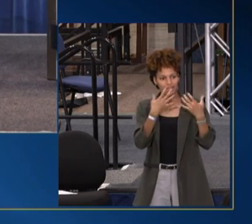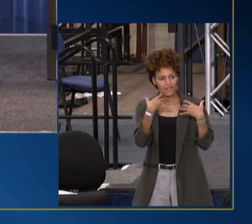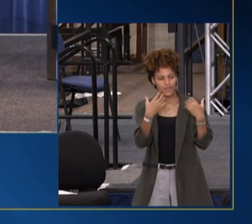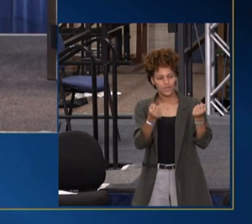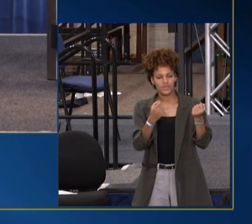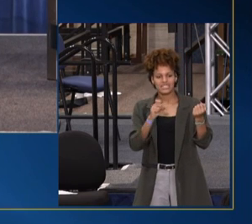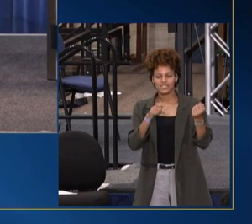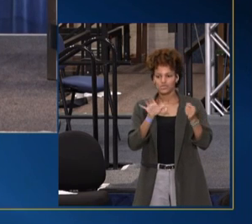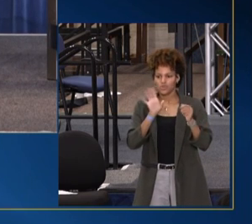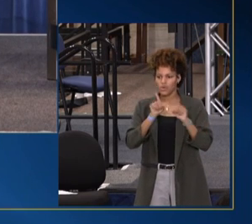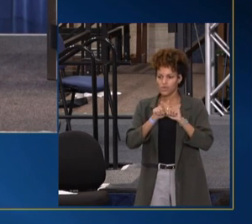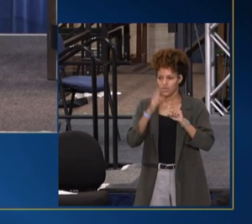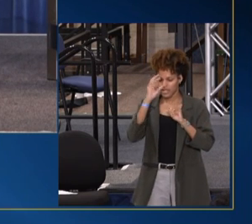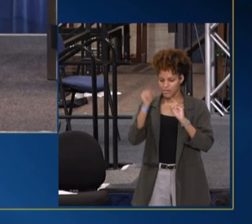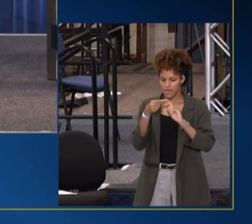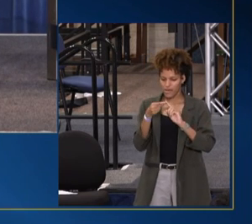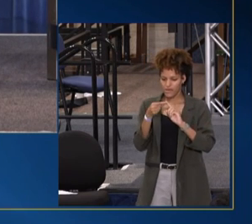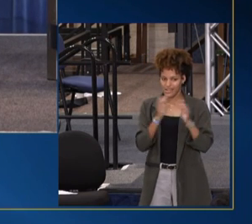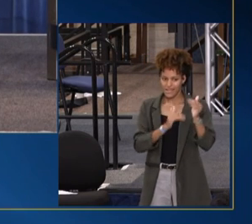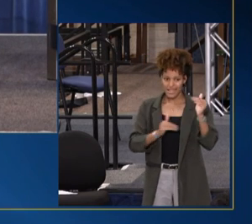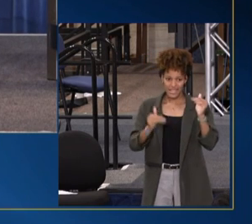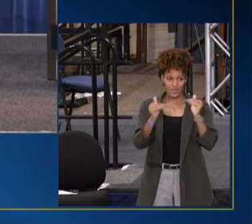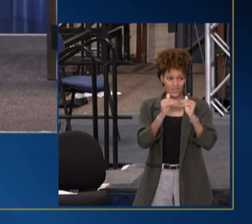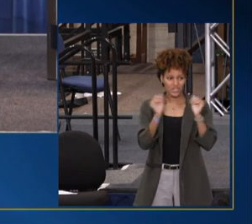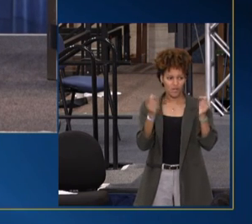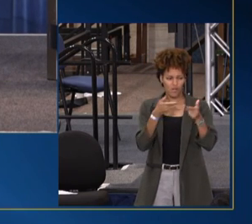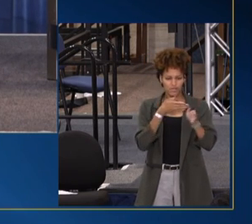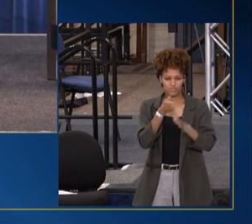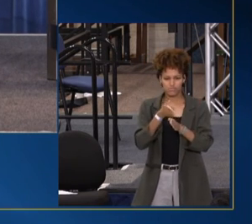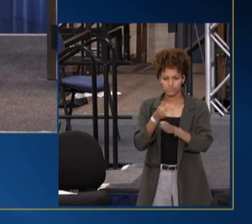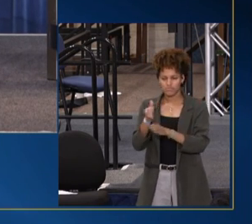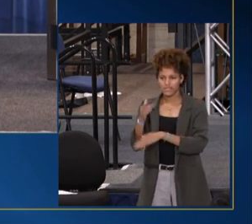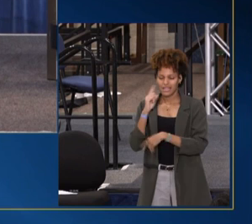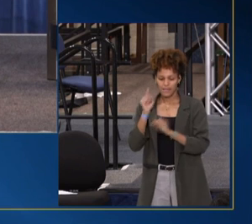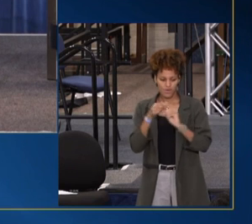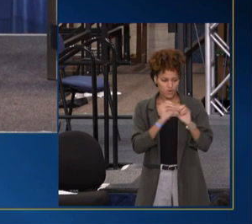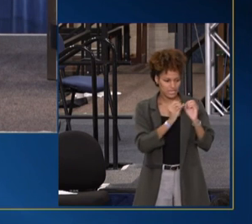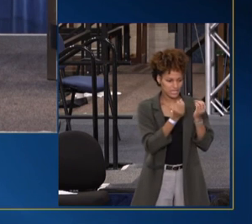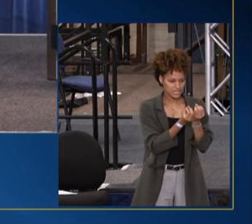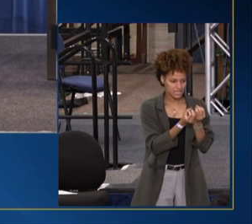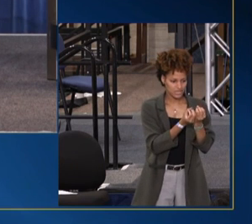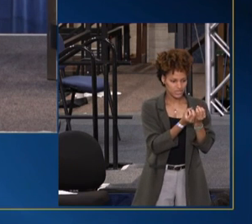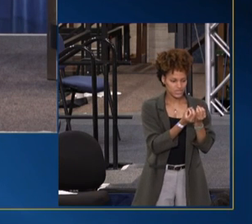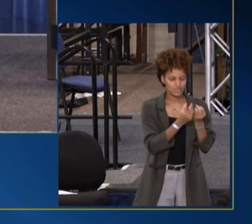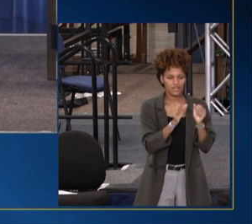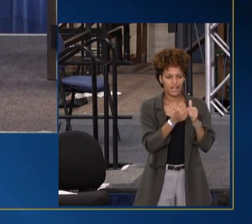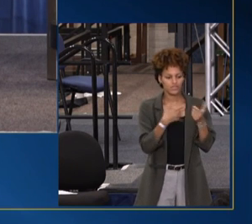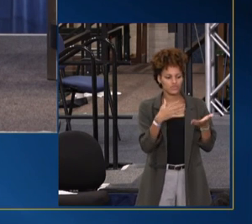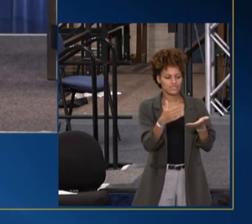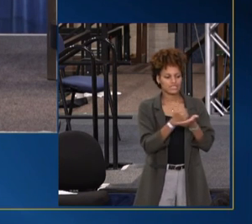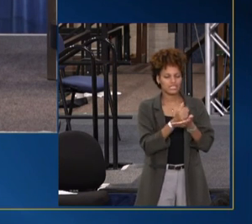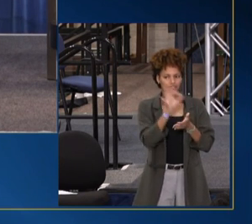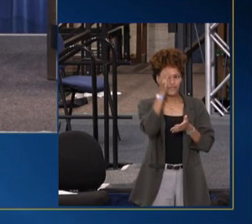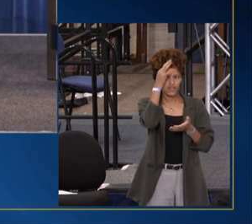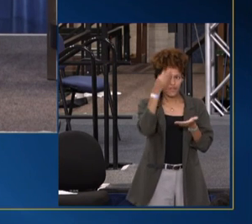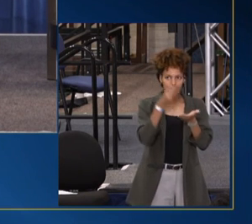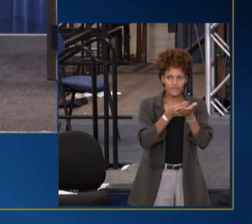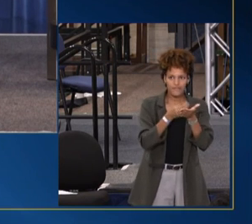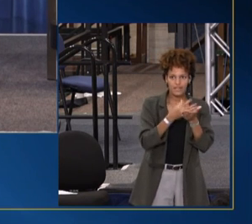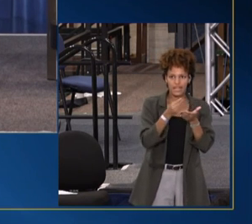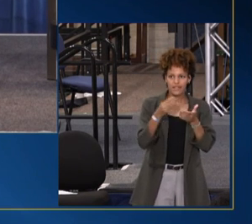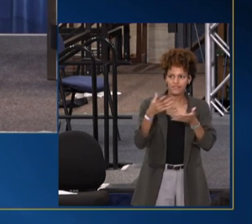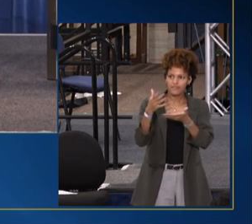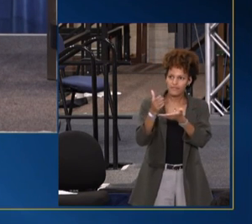also need to think about equity in all its forms. And I'm thinking about equity when it comes to organizations to receive federal funding, to receive funding